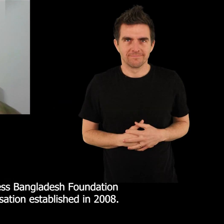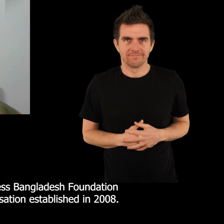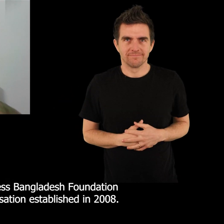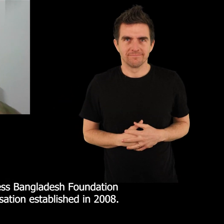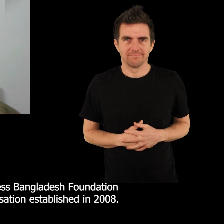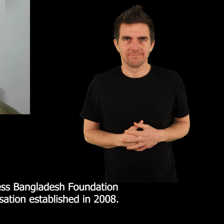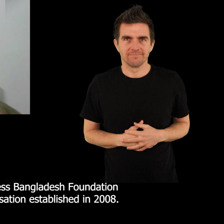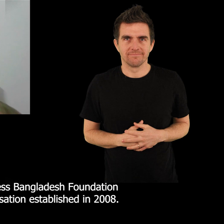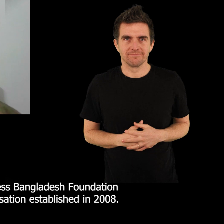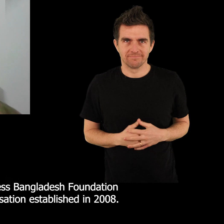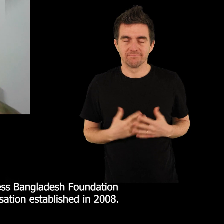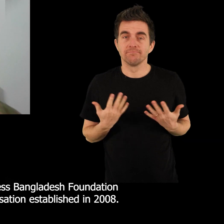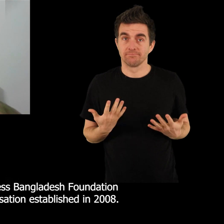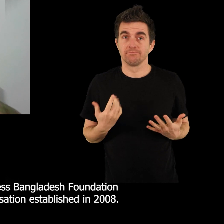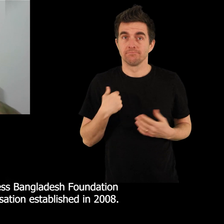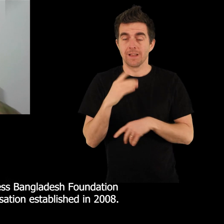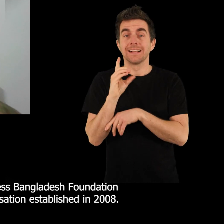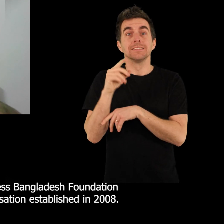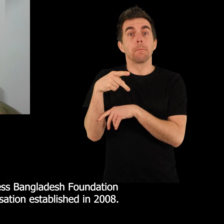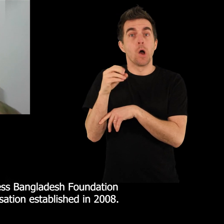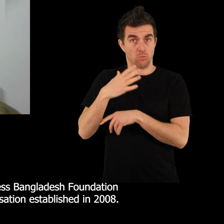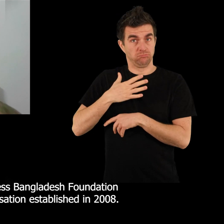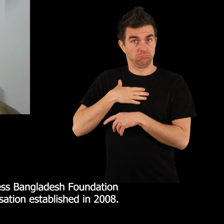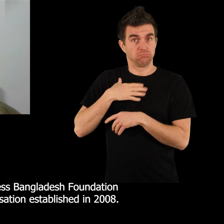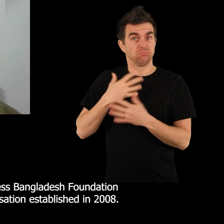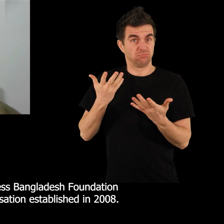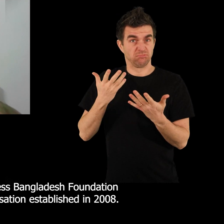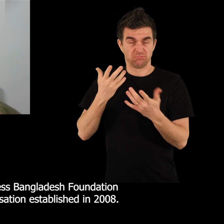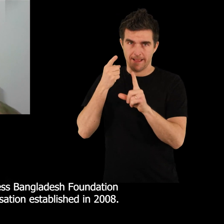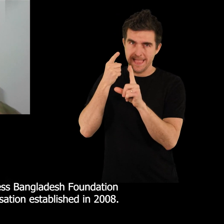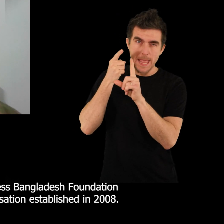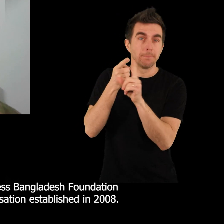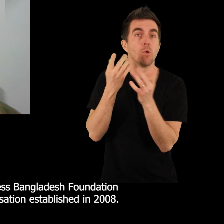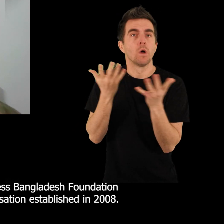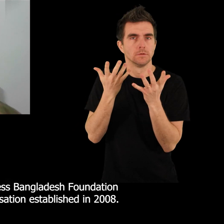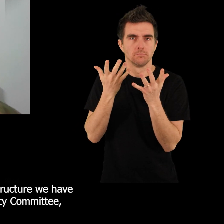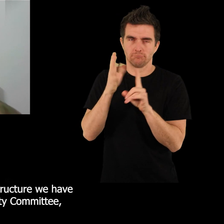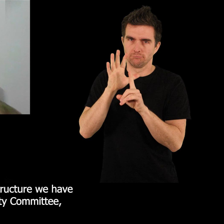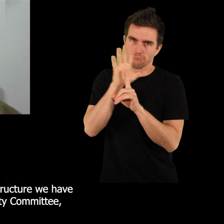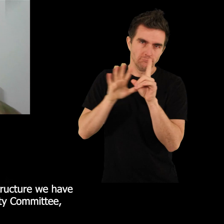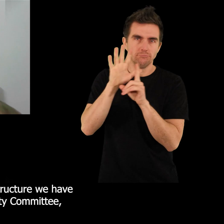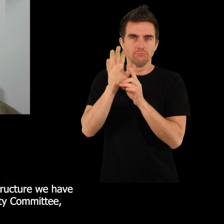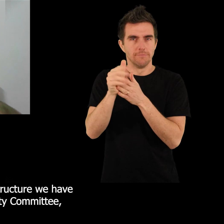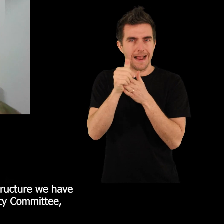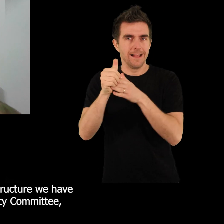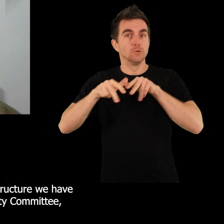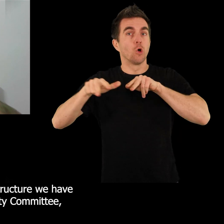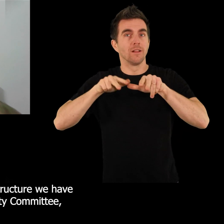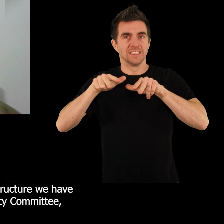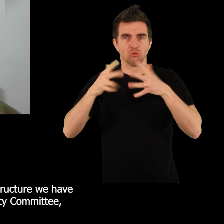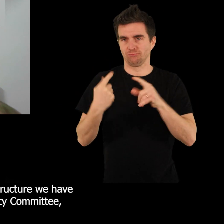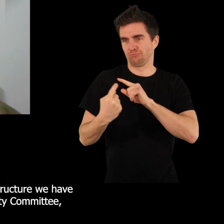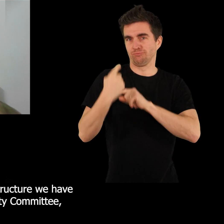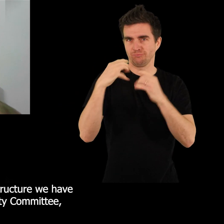Access Bangladesh Foundation. It is a national leading organization established in 2008. In terms of